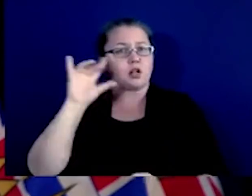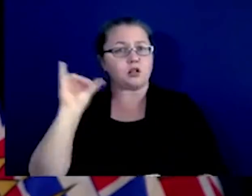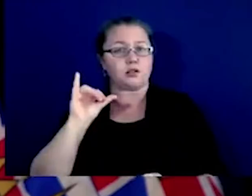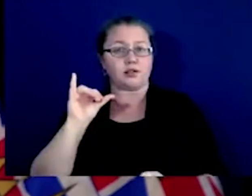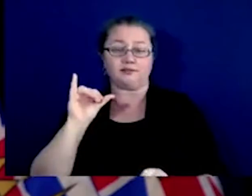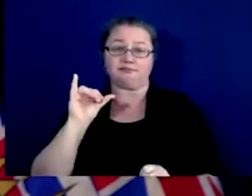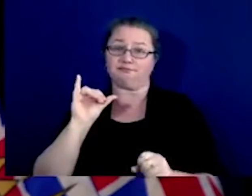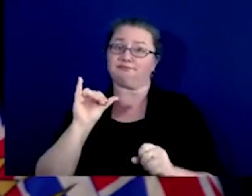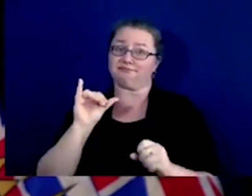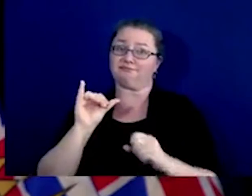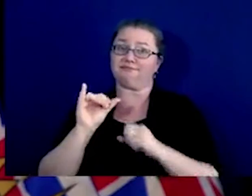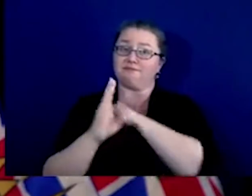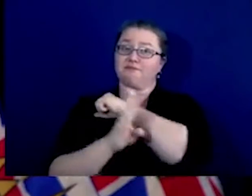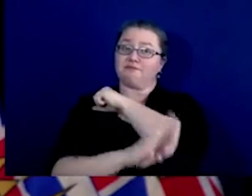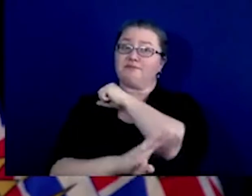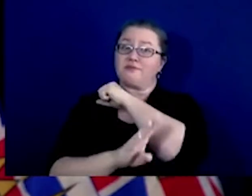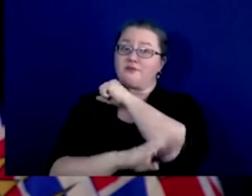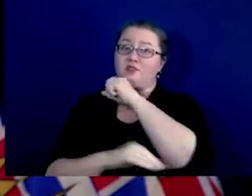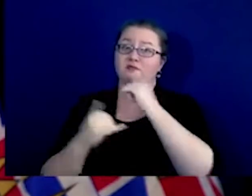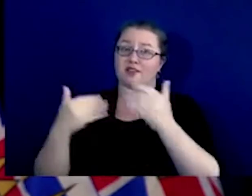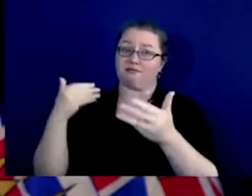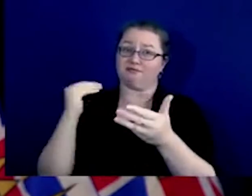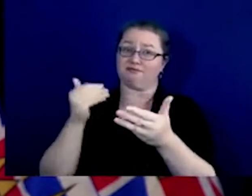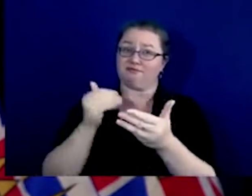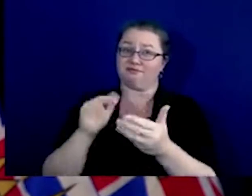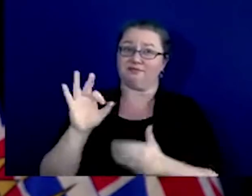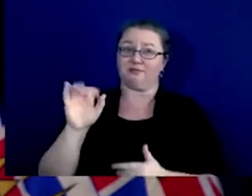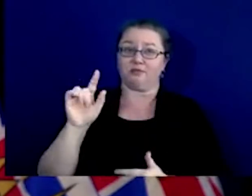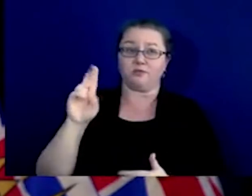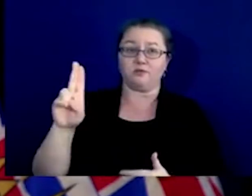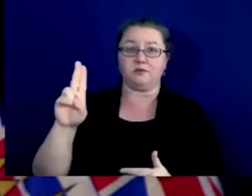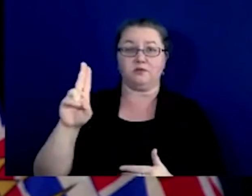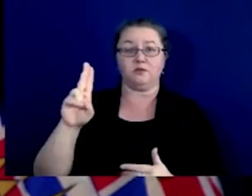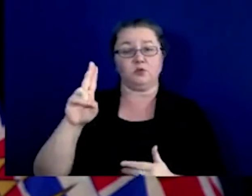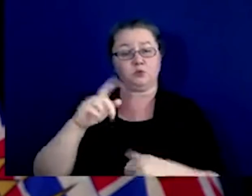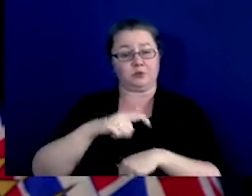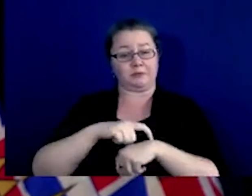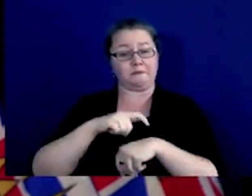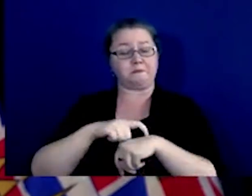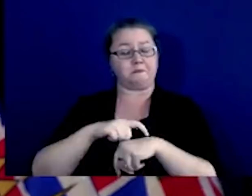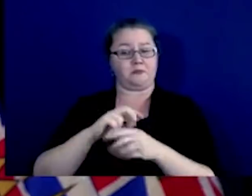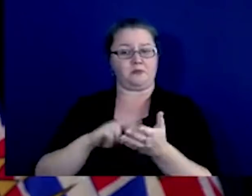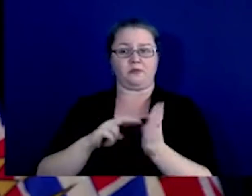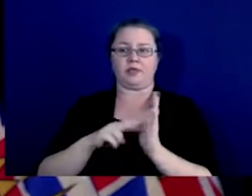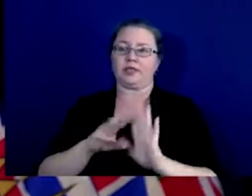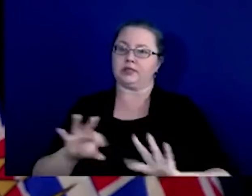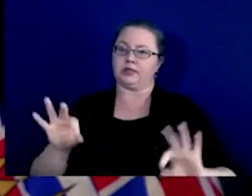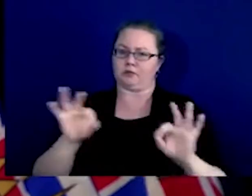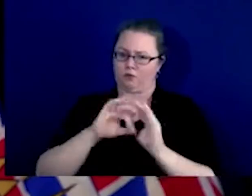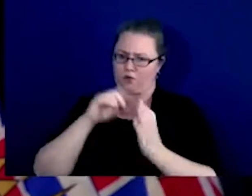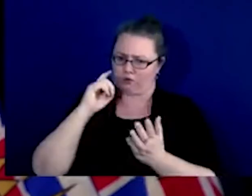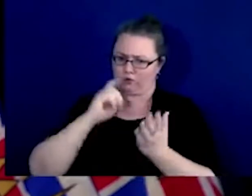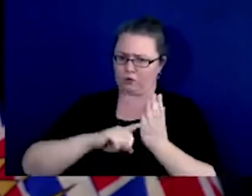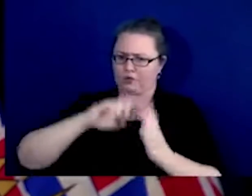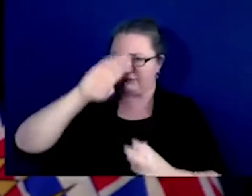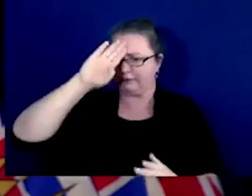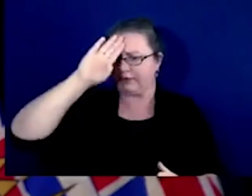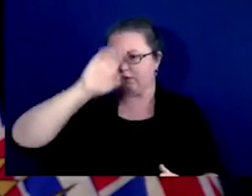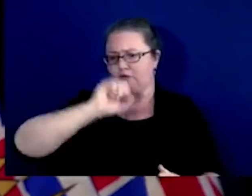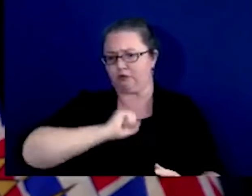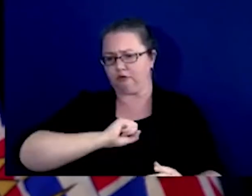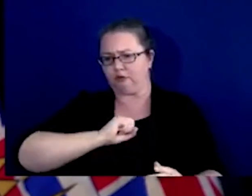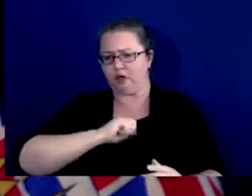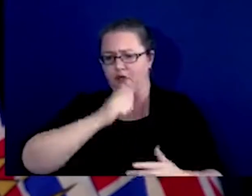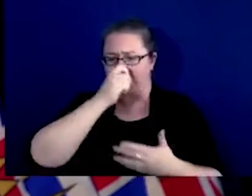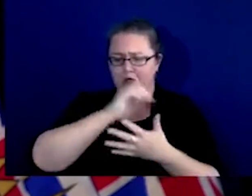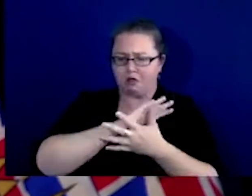to do this. You should also have symptom screening as part of everybody's workday. This should happen before we come to work,